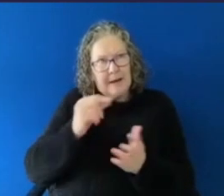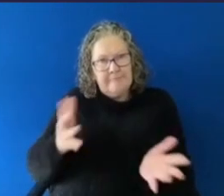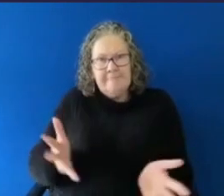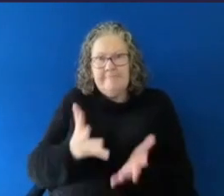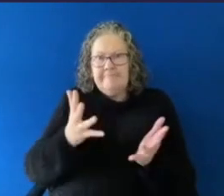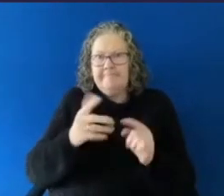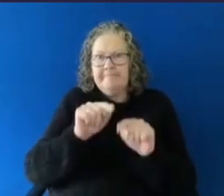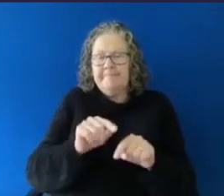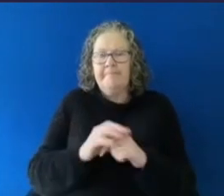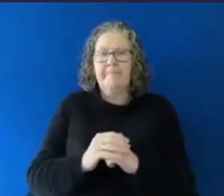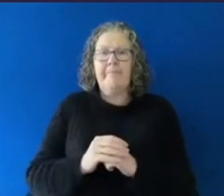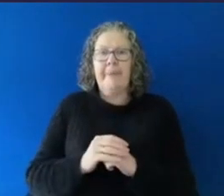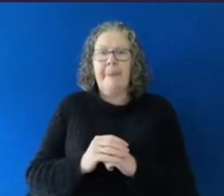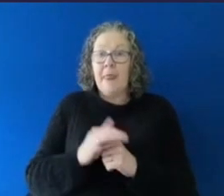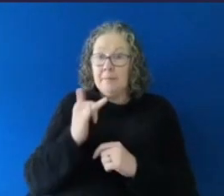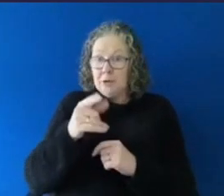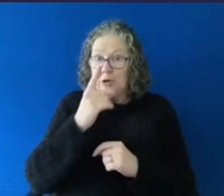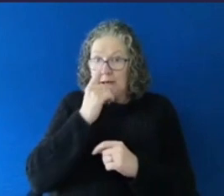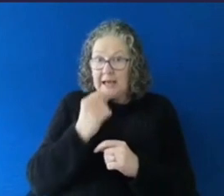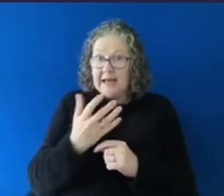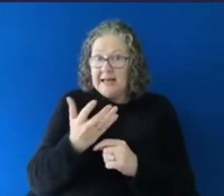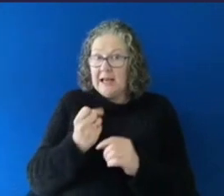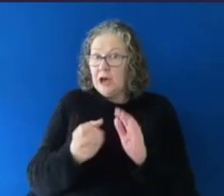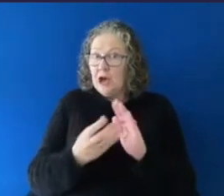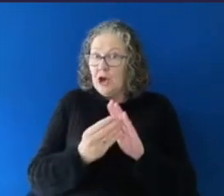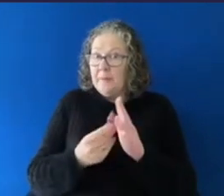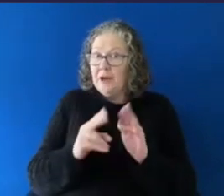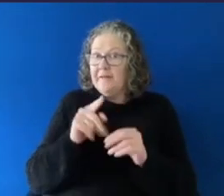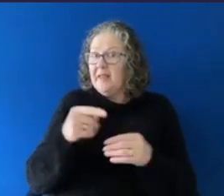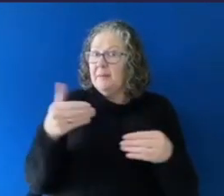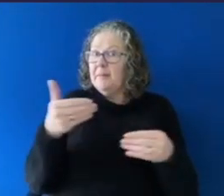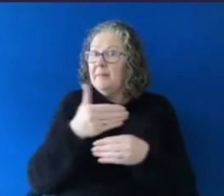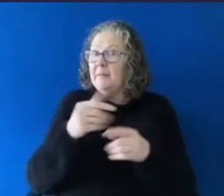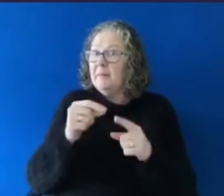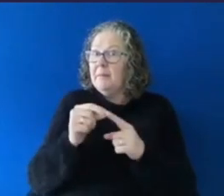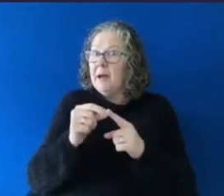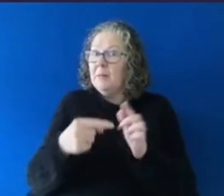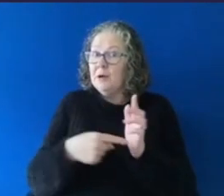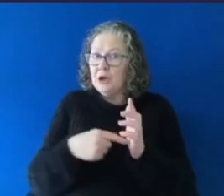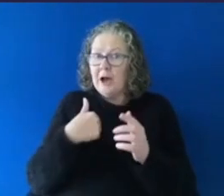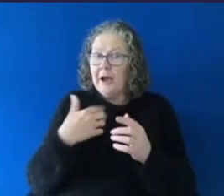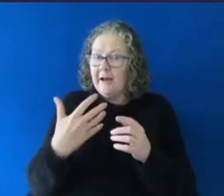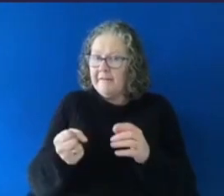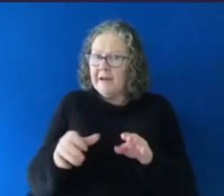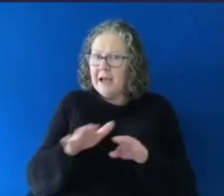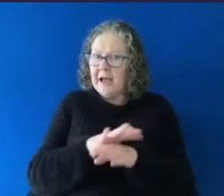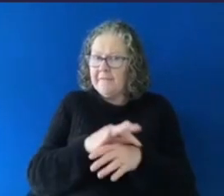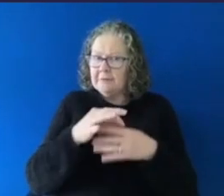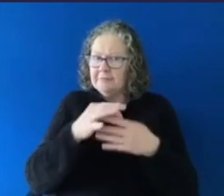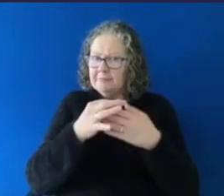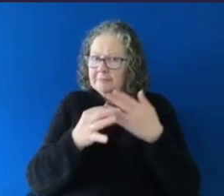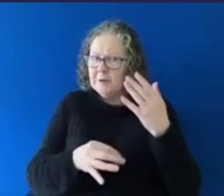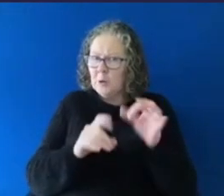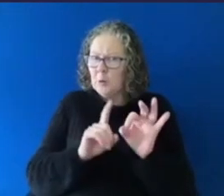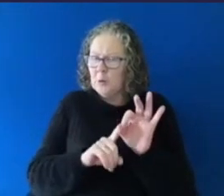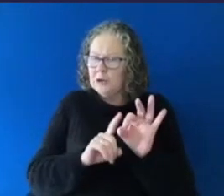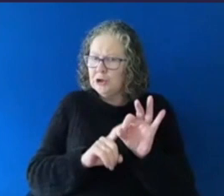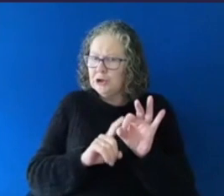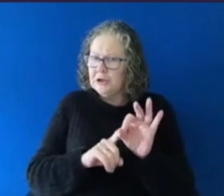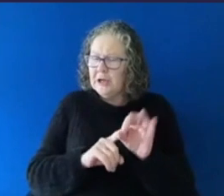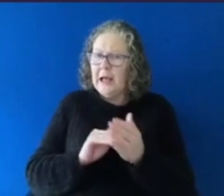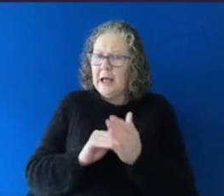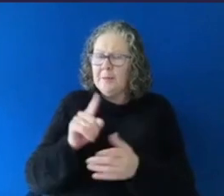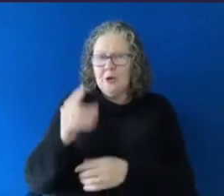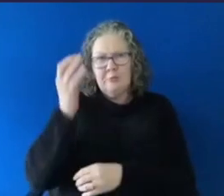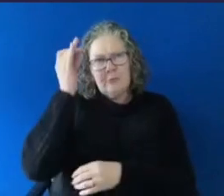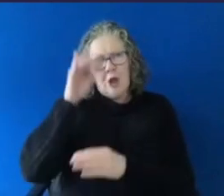You'll probably be able to get a copy of these slides. So there's a sense of questions, most of which I've covered, to help you take your thinking about home and